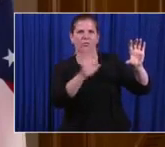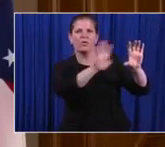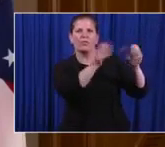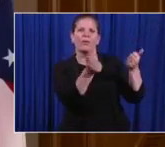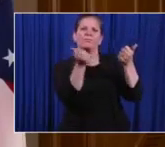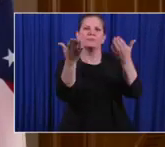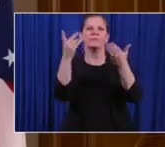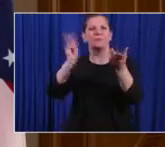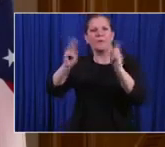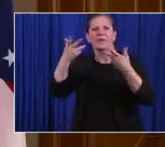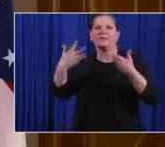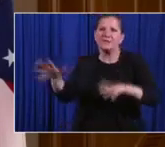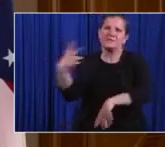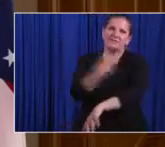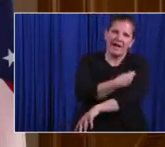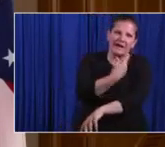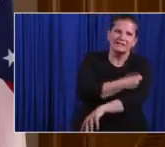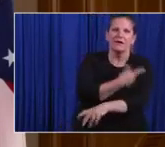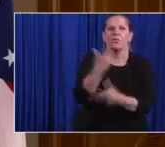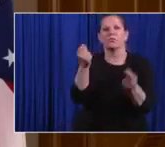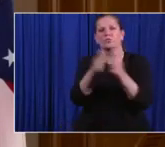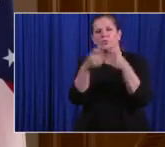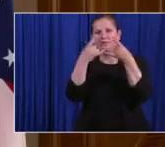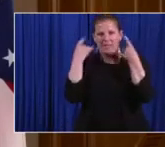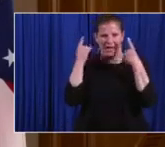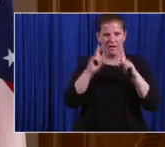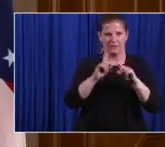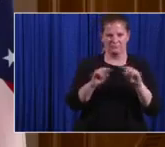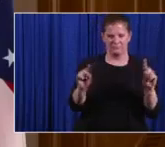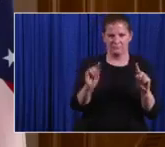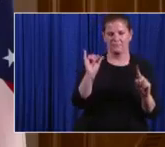it seems like this might be one of the first health orders to sort of